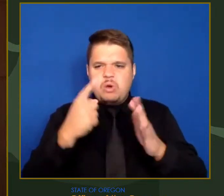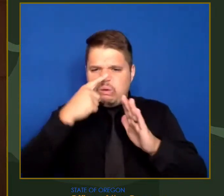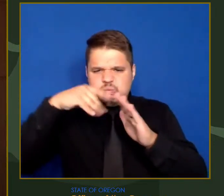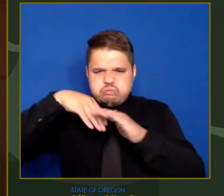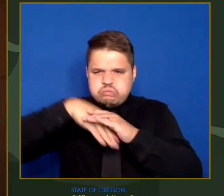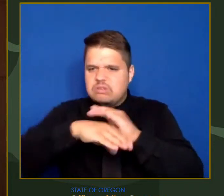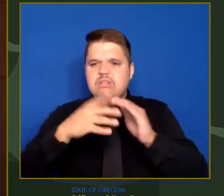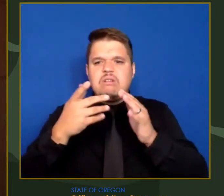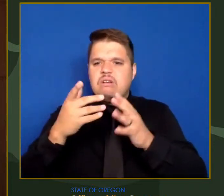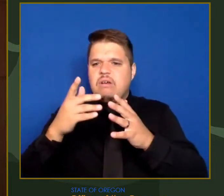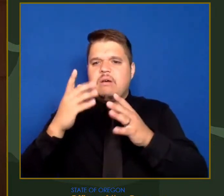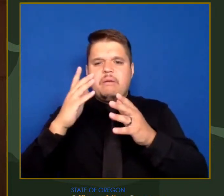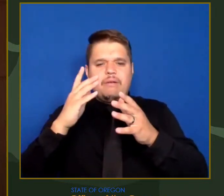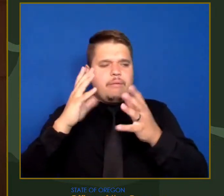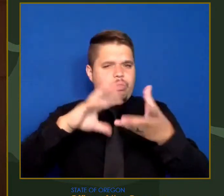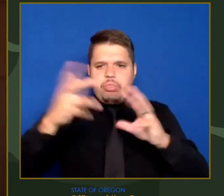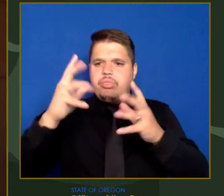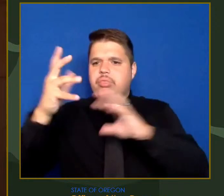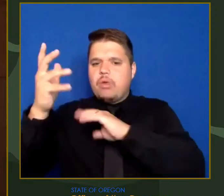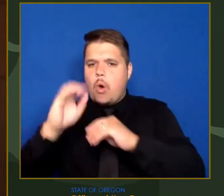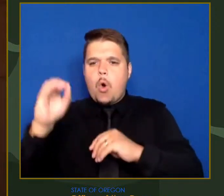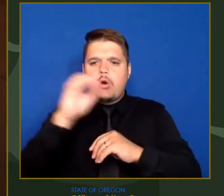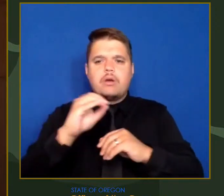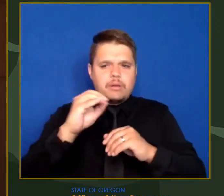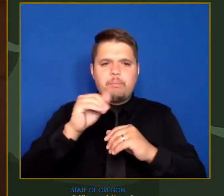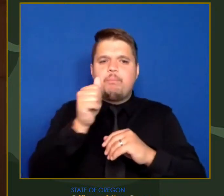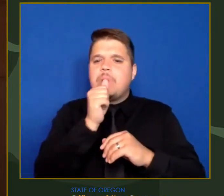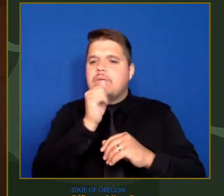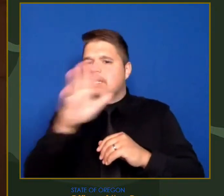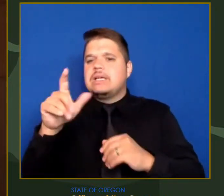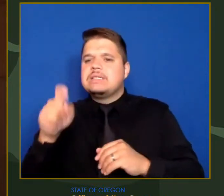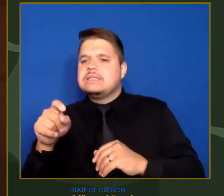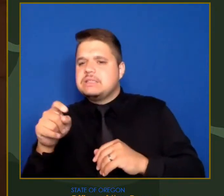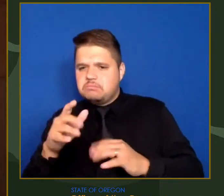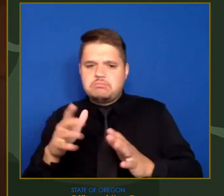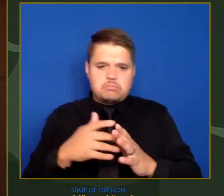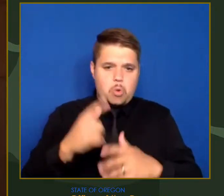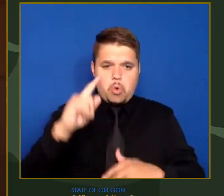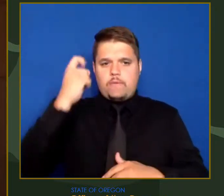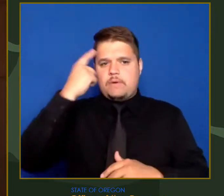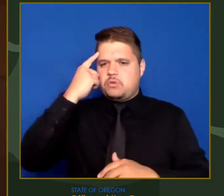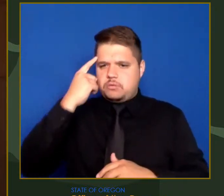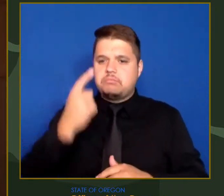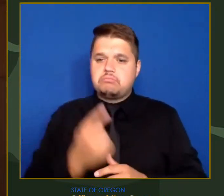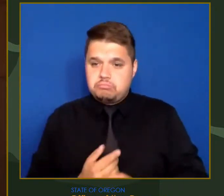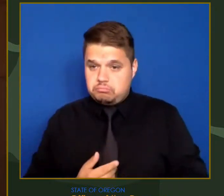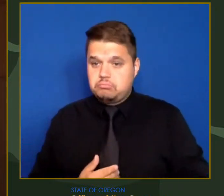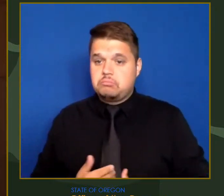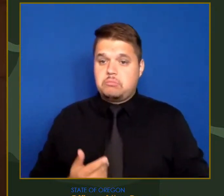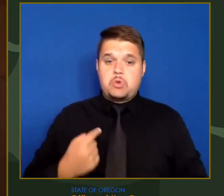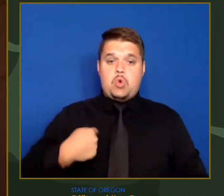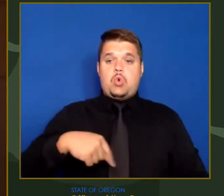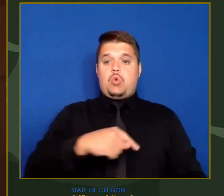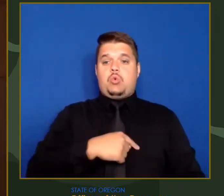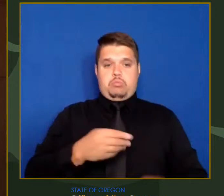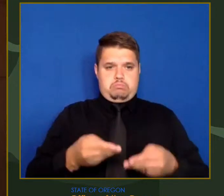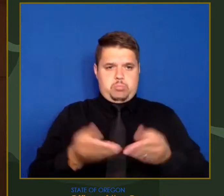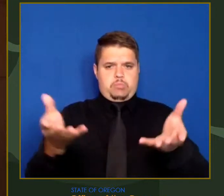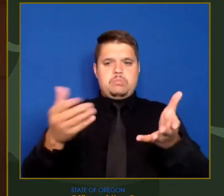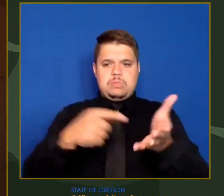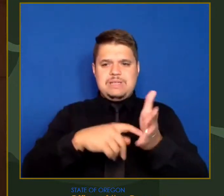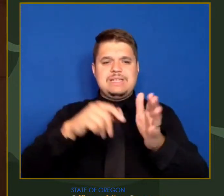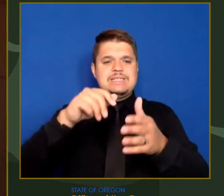to that? Look, we provided a system to allow businesses across